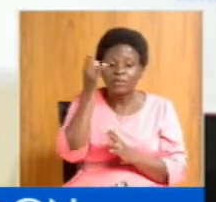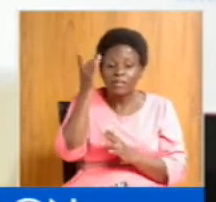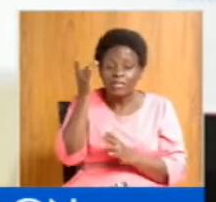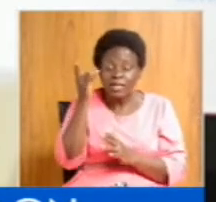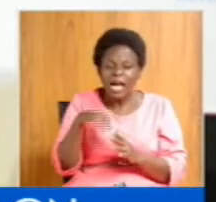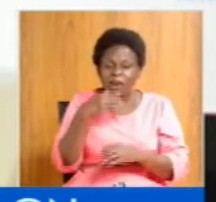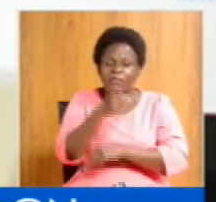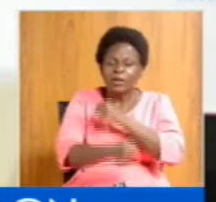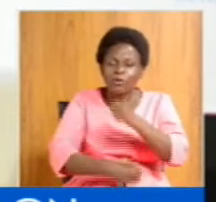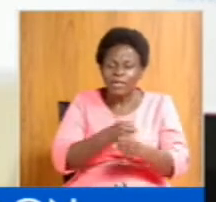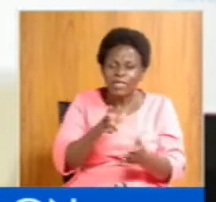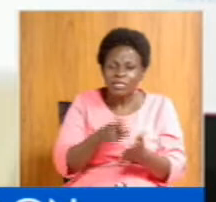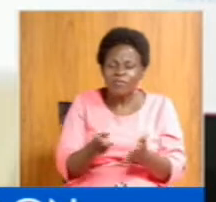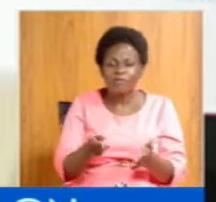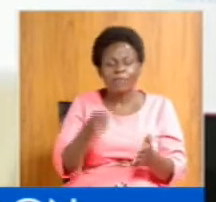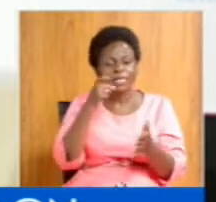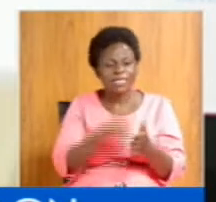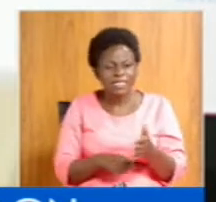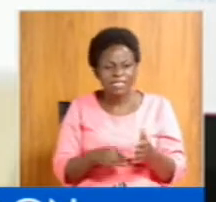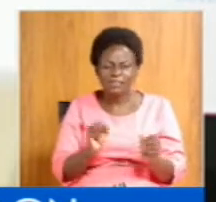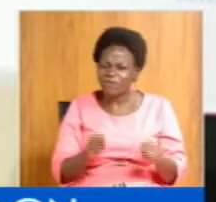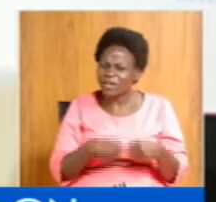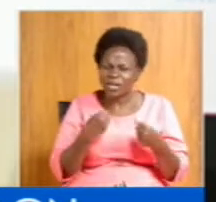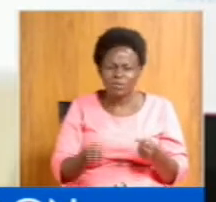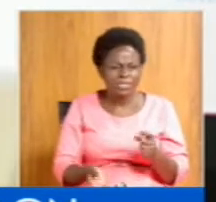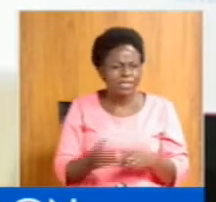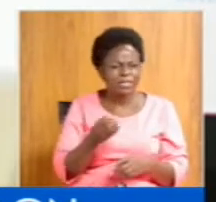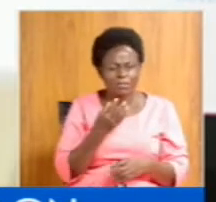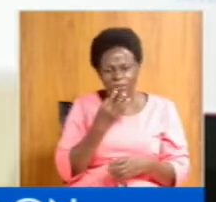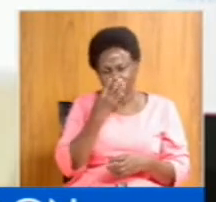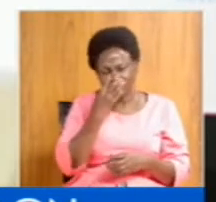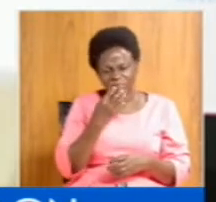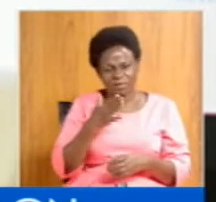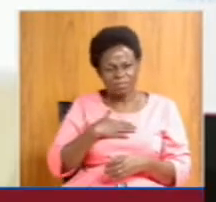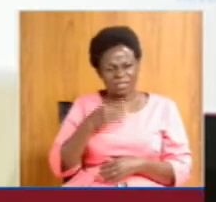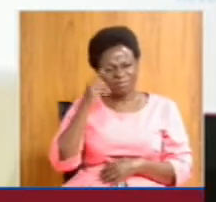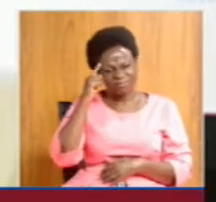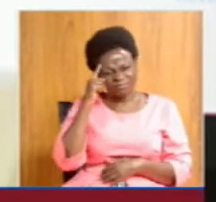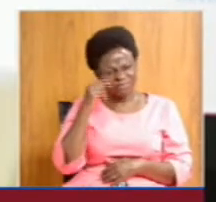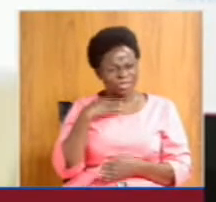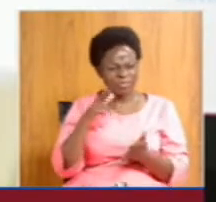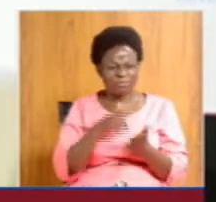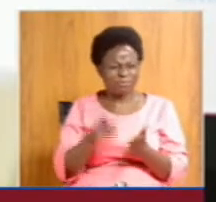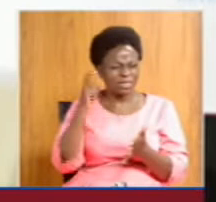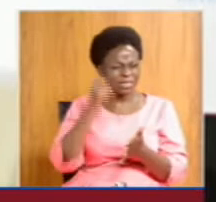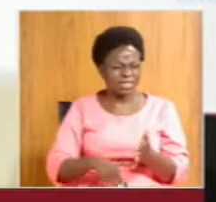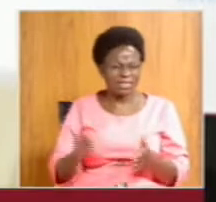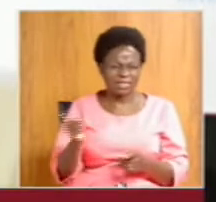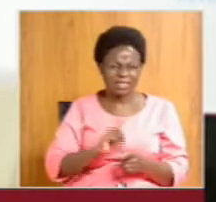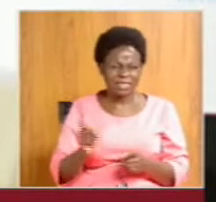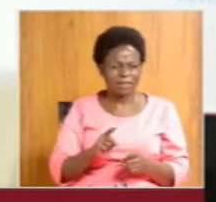after all the years that I cannot get an oxygen cylinder my instinct is not to pay taxes but it's